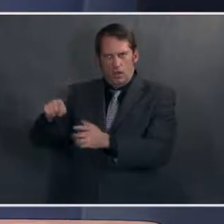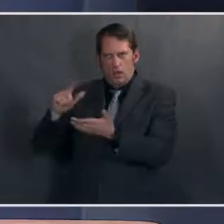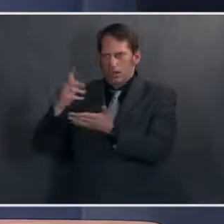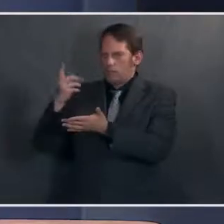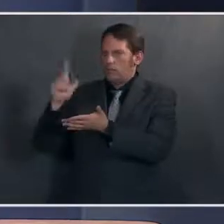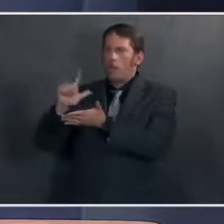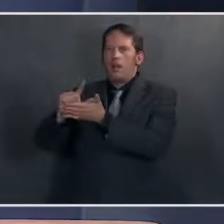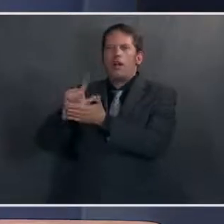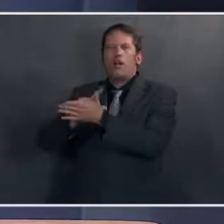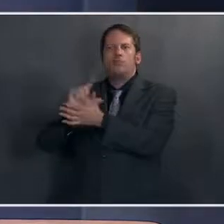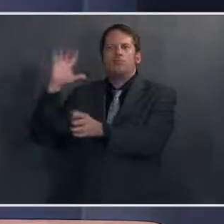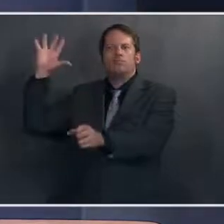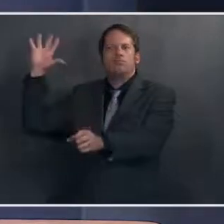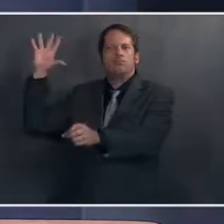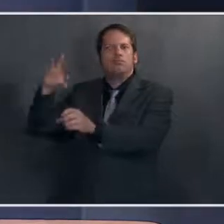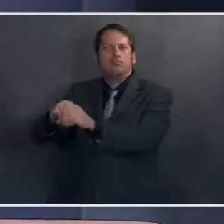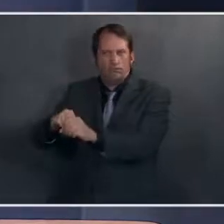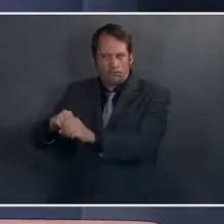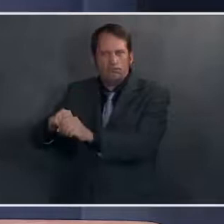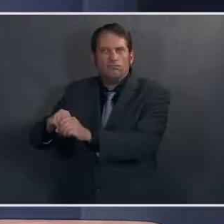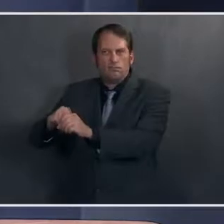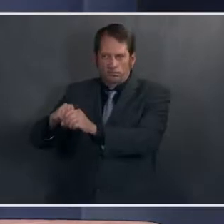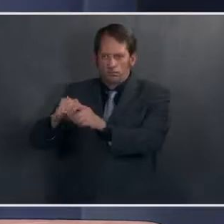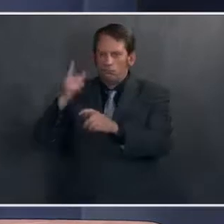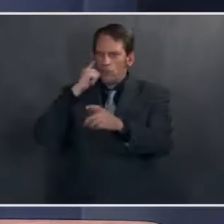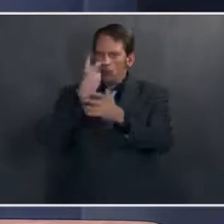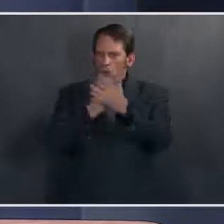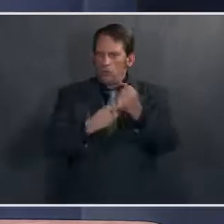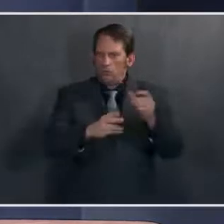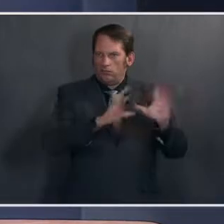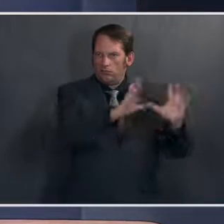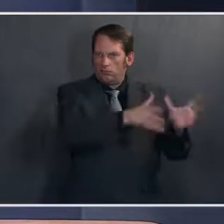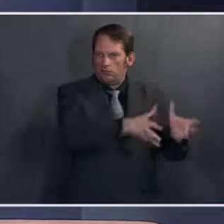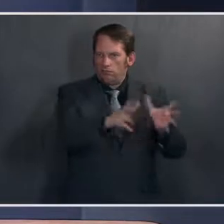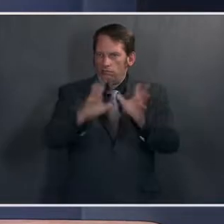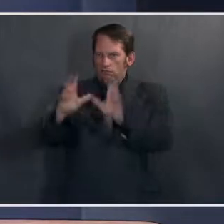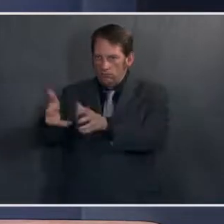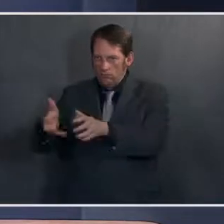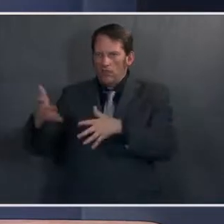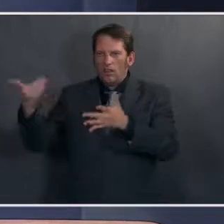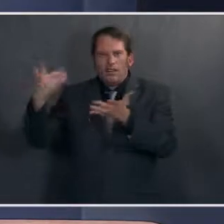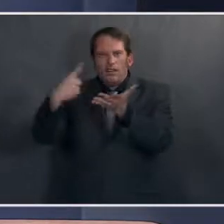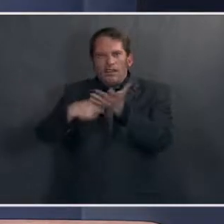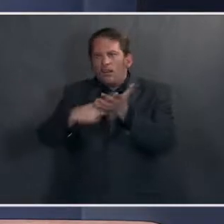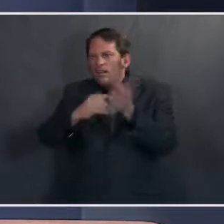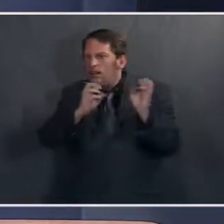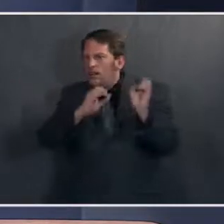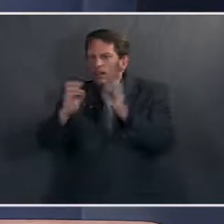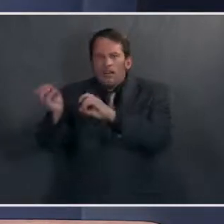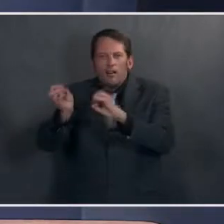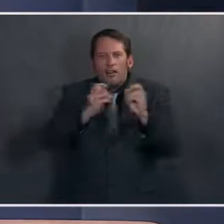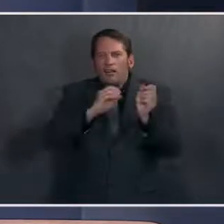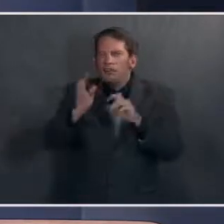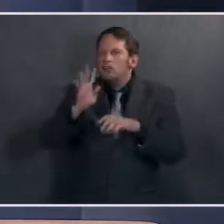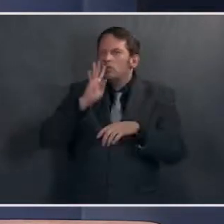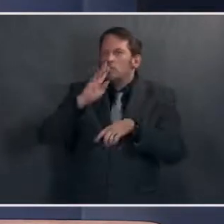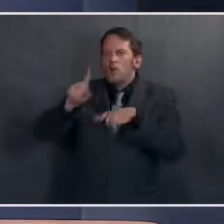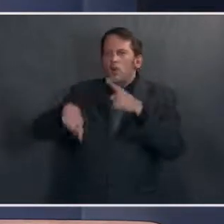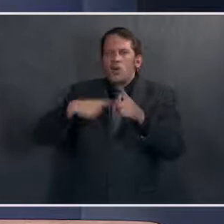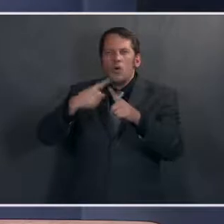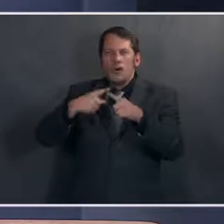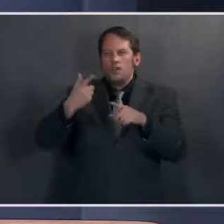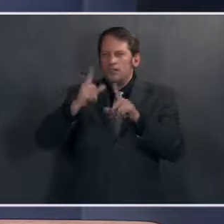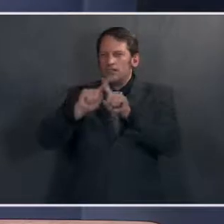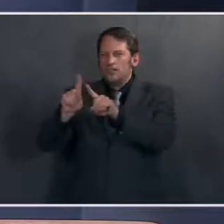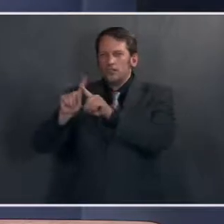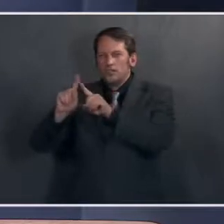they had a productive conversation on the status of legislative proceedings on the package. They were in agreement over the need to move swiftly to ensure